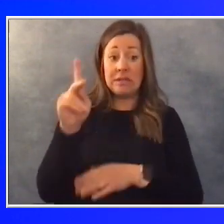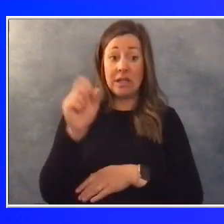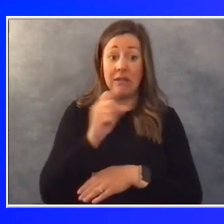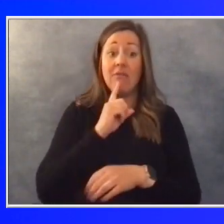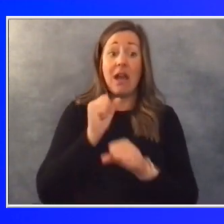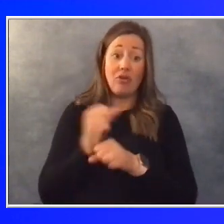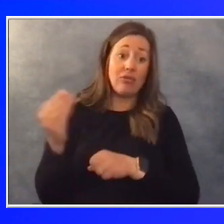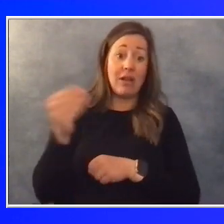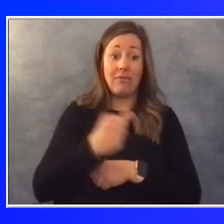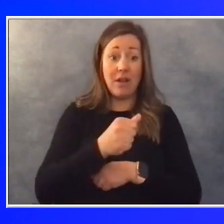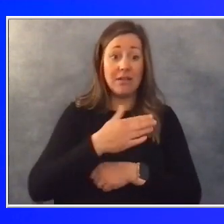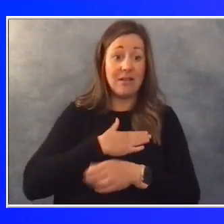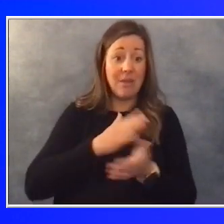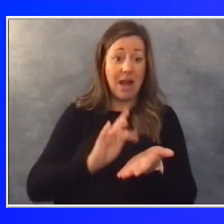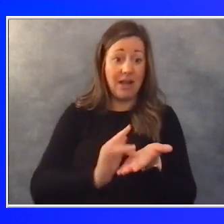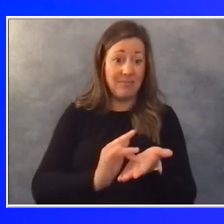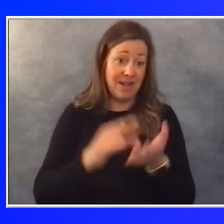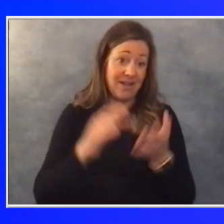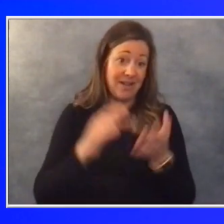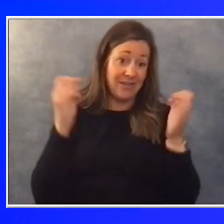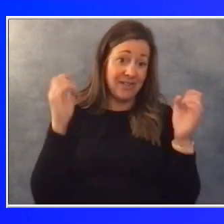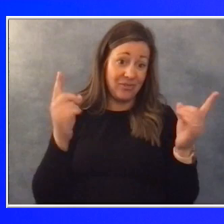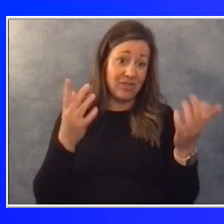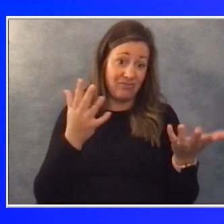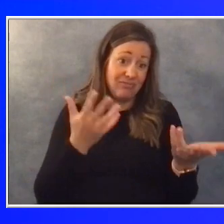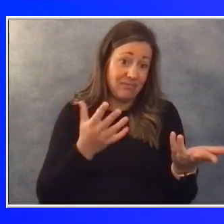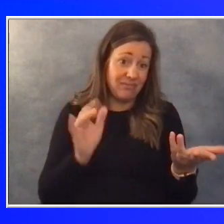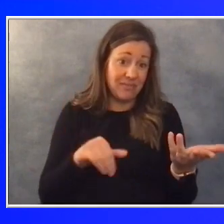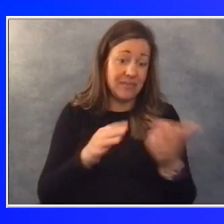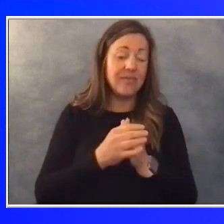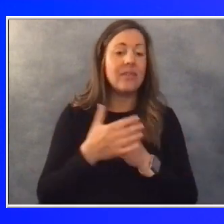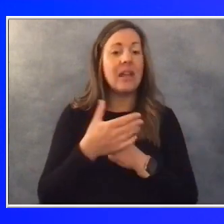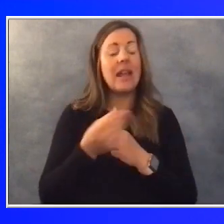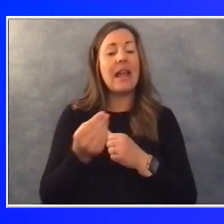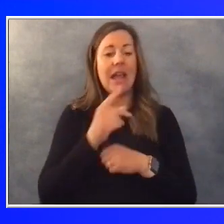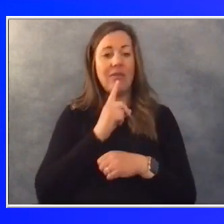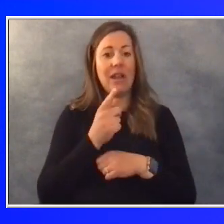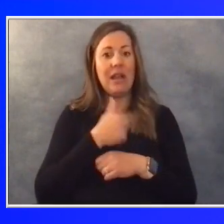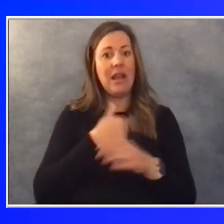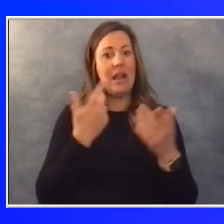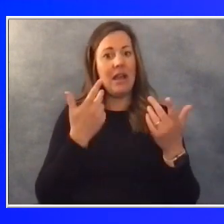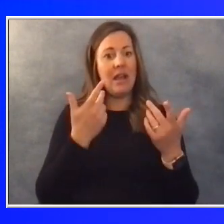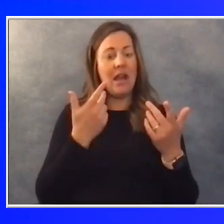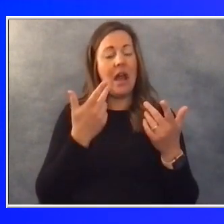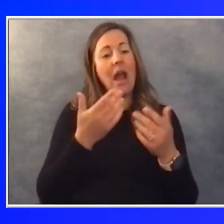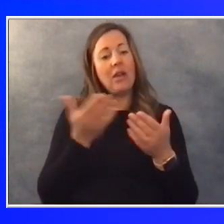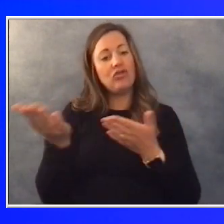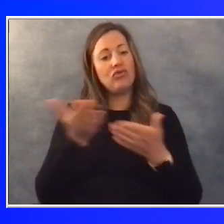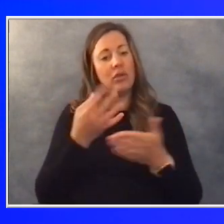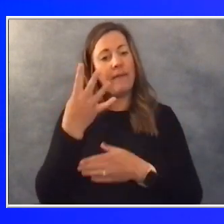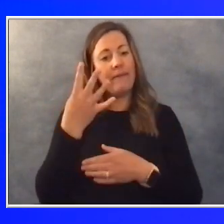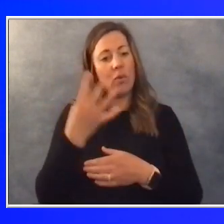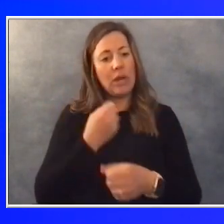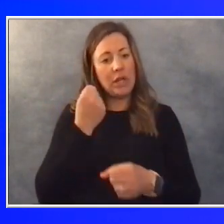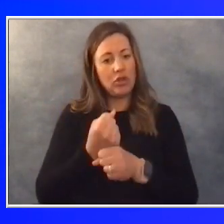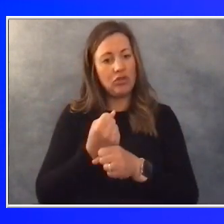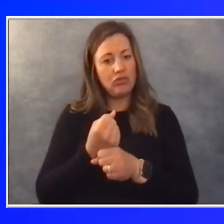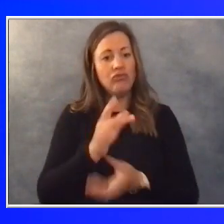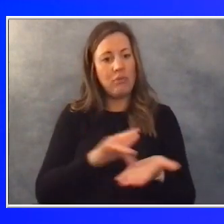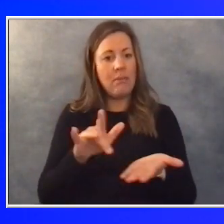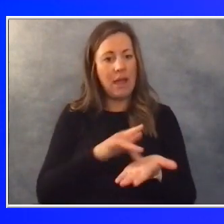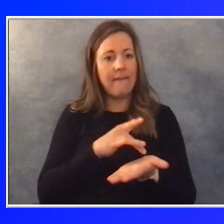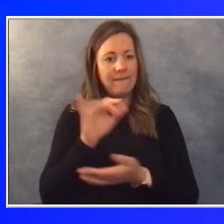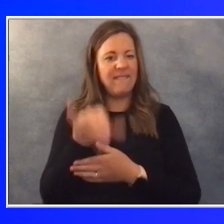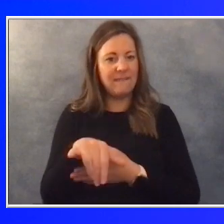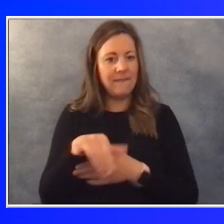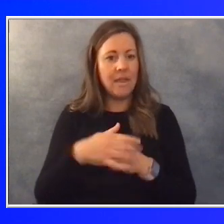medical education. And then I, in turn, served 4 years to pay that off. But I